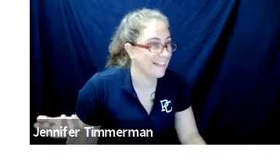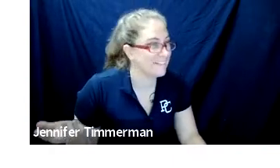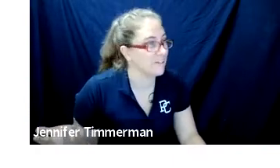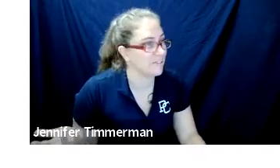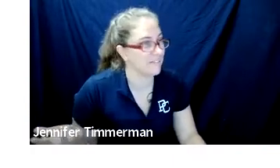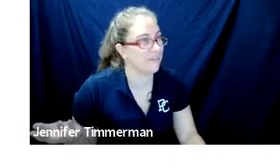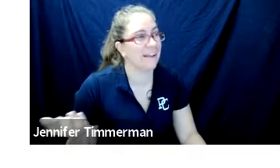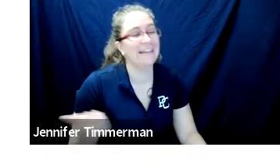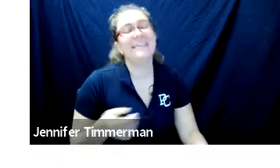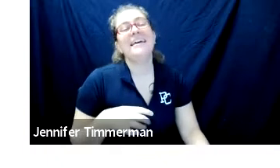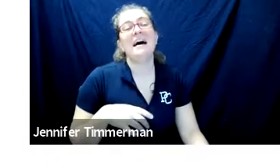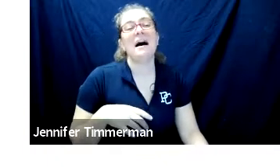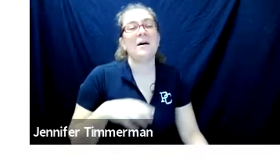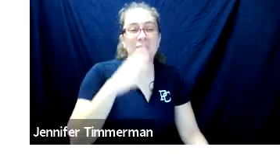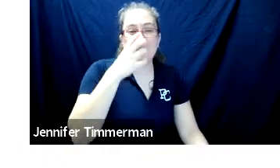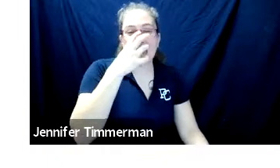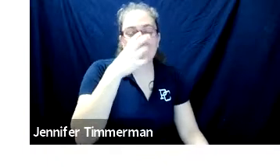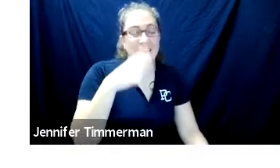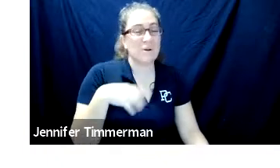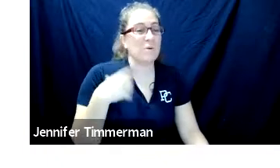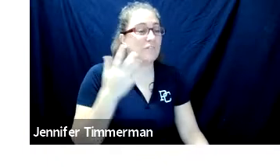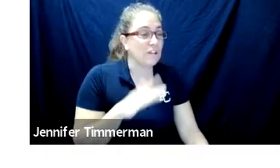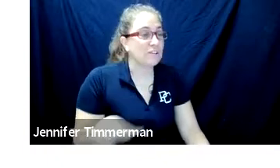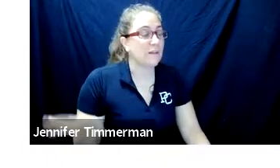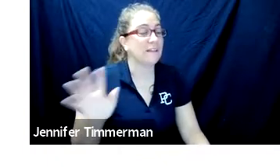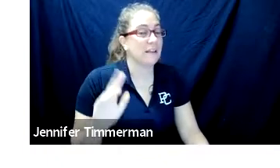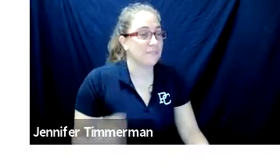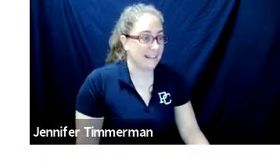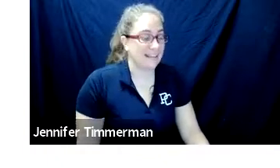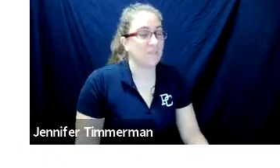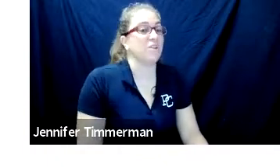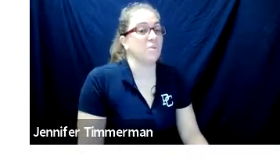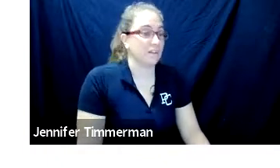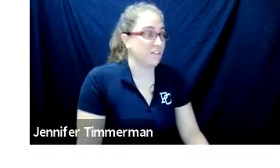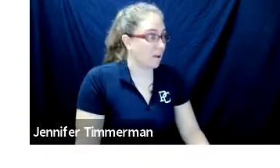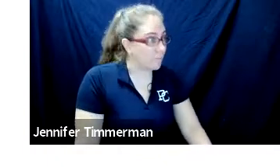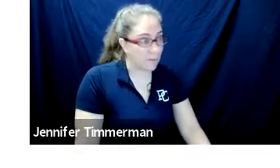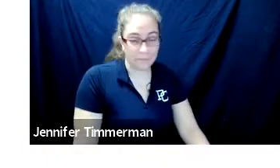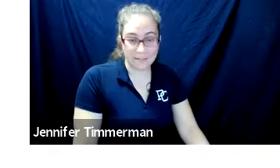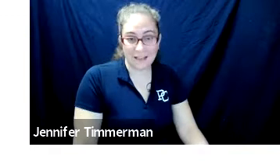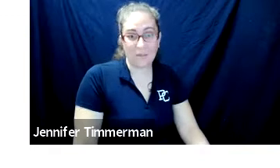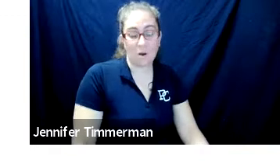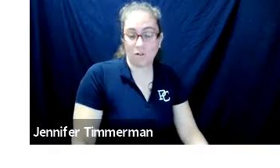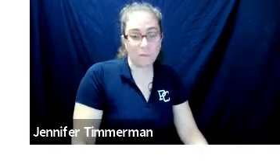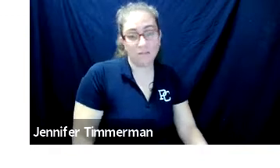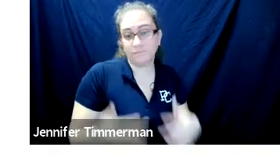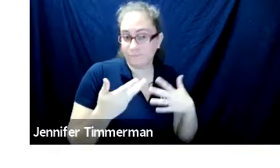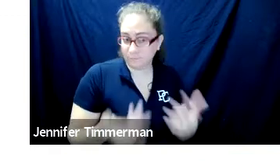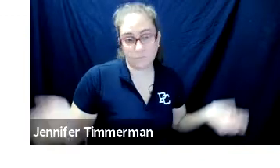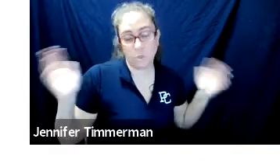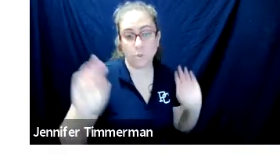the last year or so, right? And so the finger spelling comes in handy when you want to talk with people and tell them all